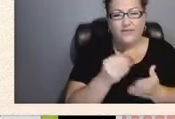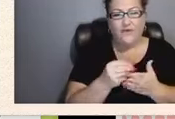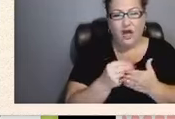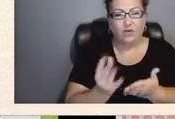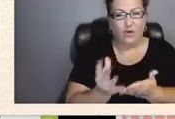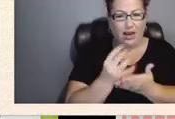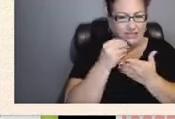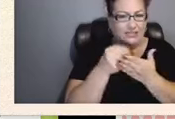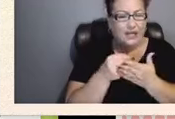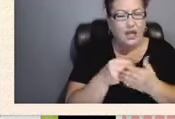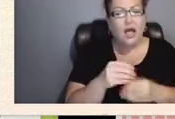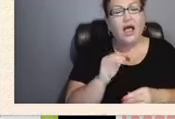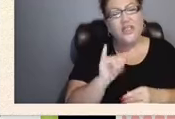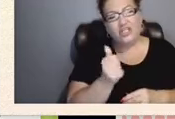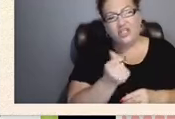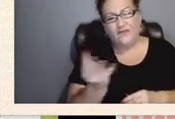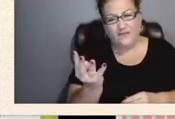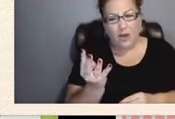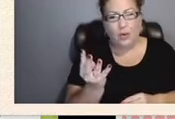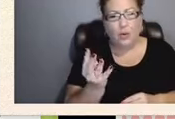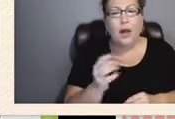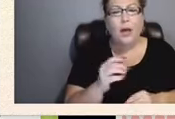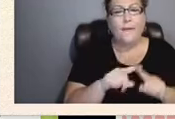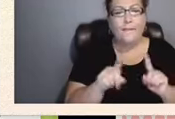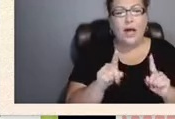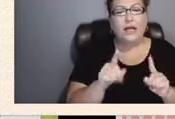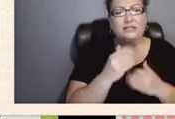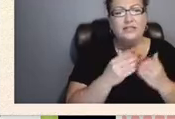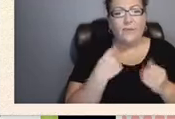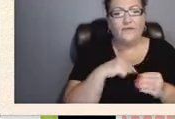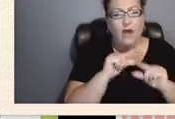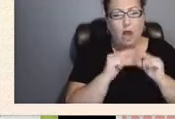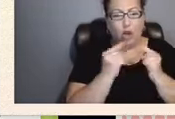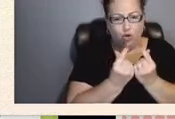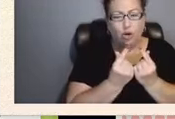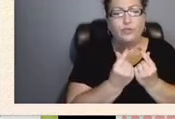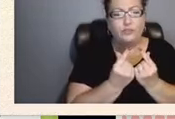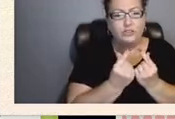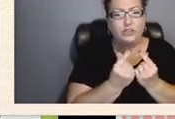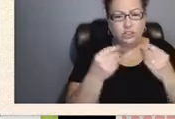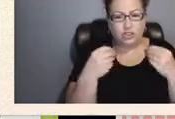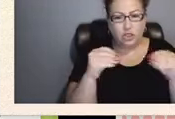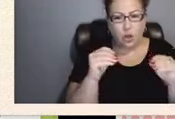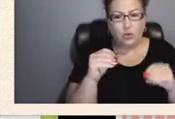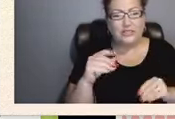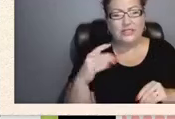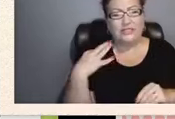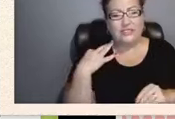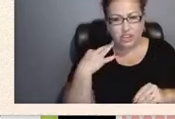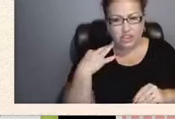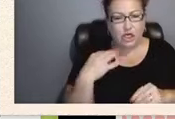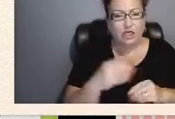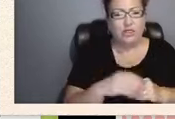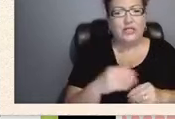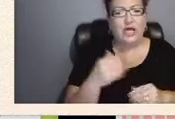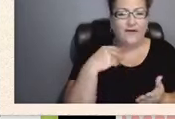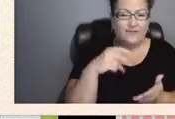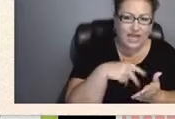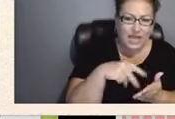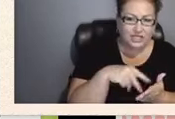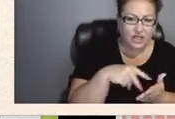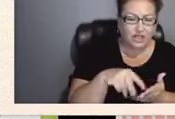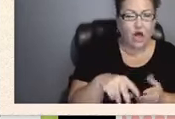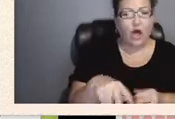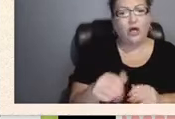a few, but some of our groups have sold t-shirts, held dance-a-thons, bowl-a-thons,